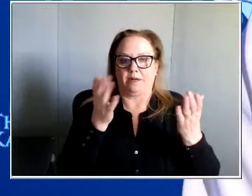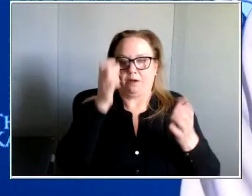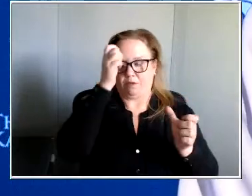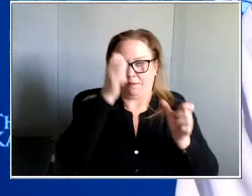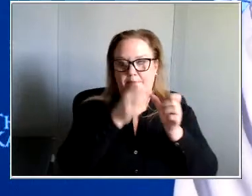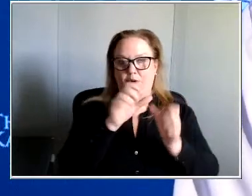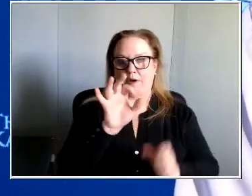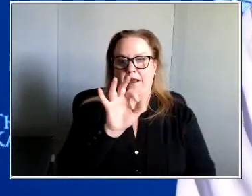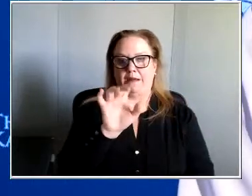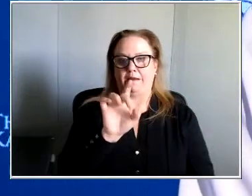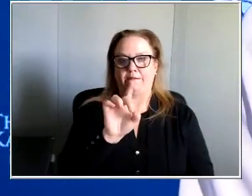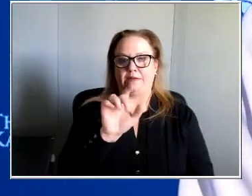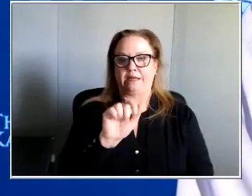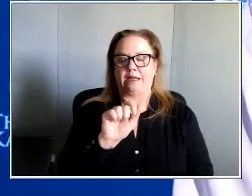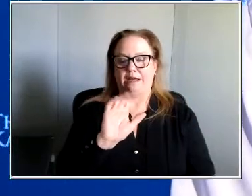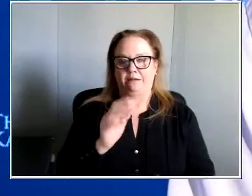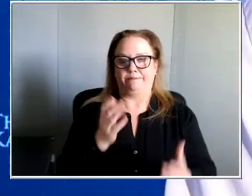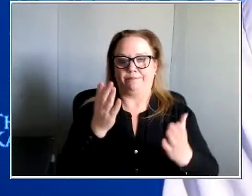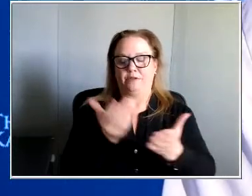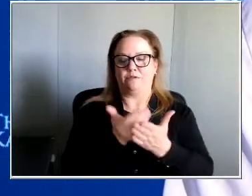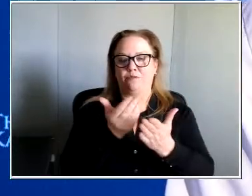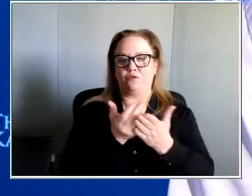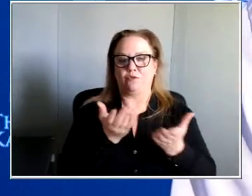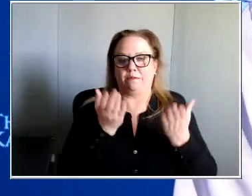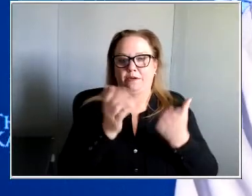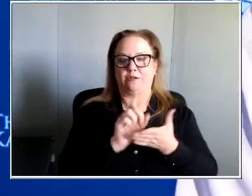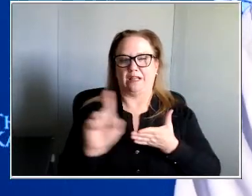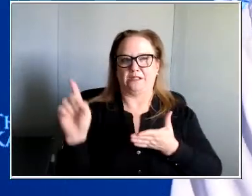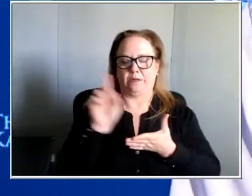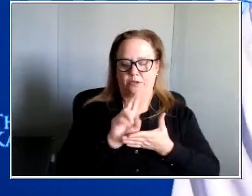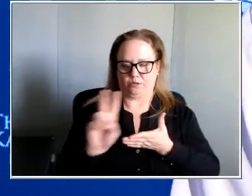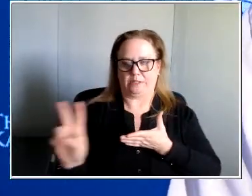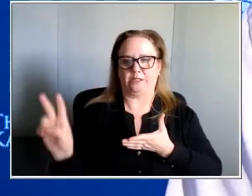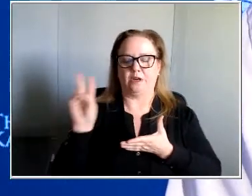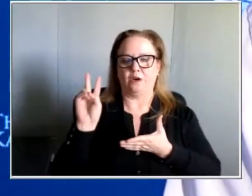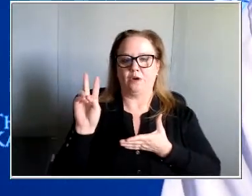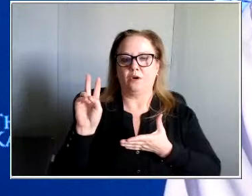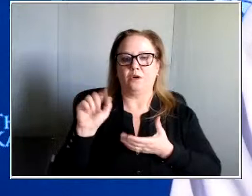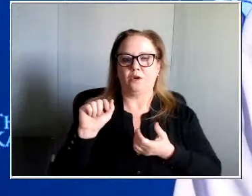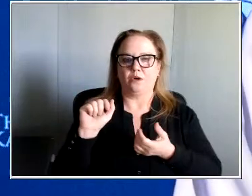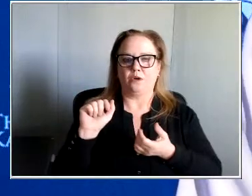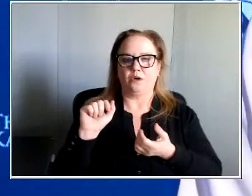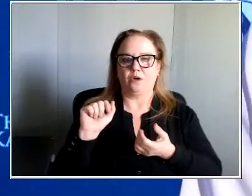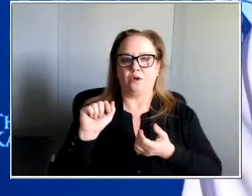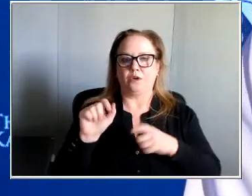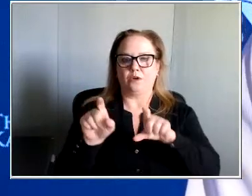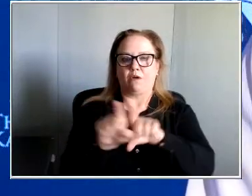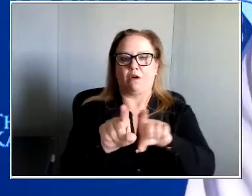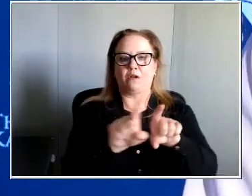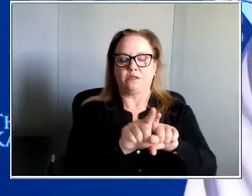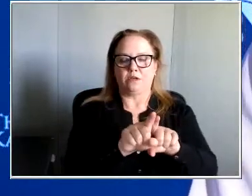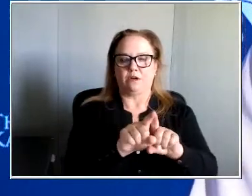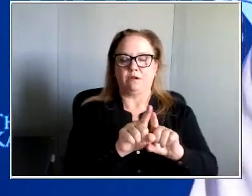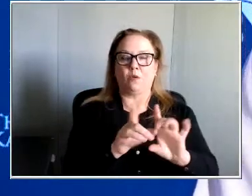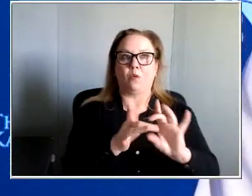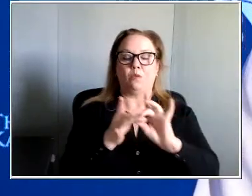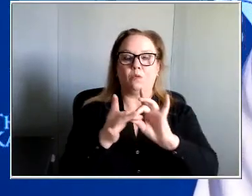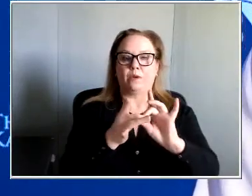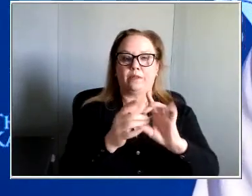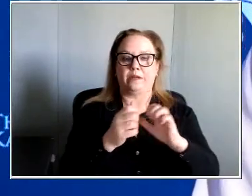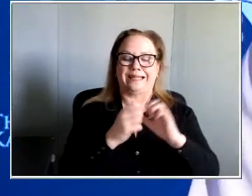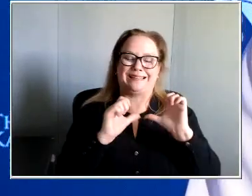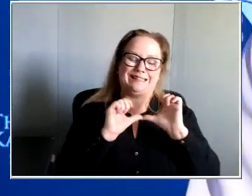did put forth some new recommendations a week or two ago as well. I think that is also coupled with